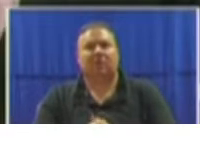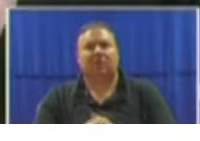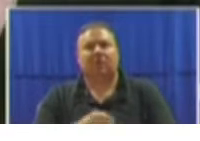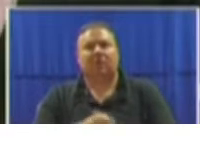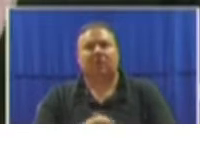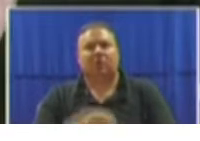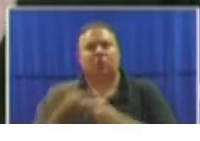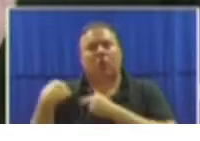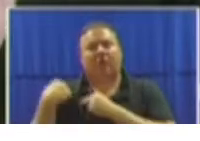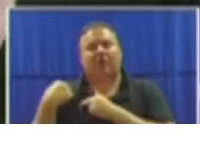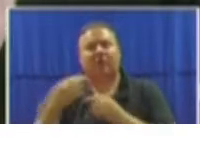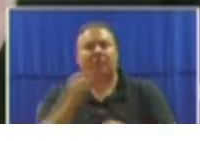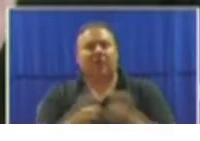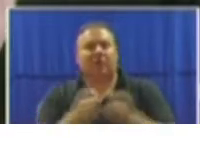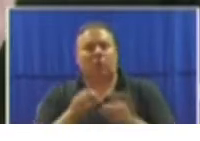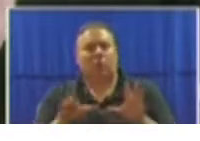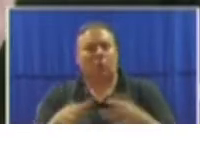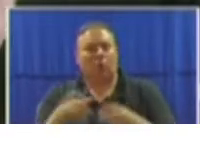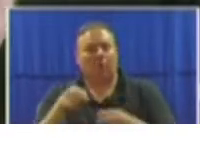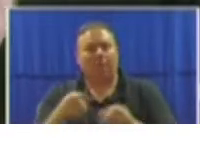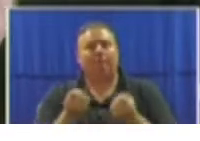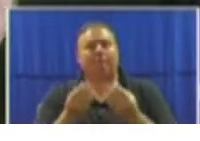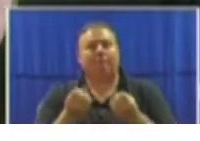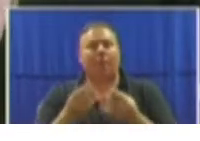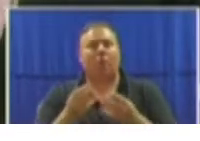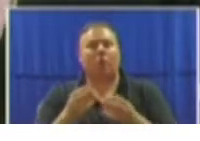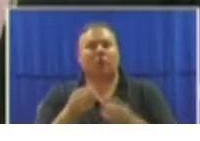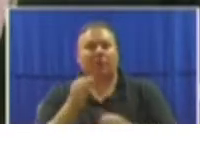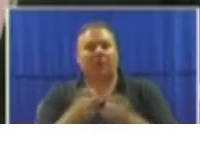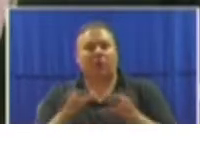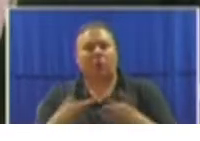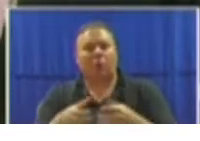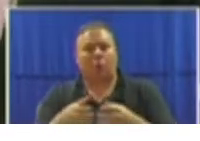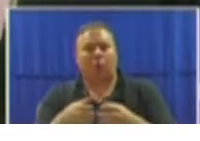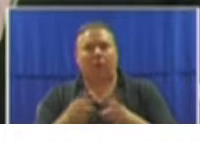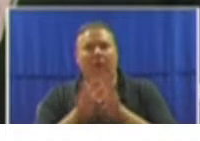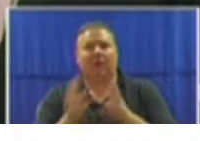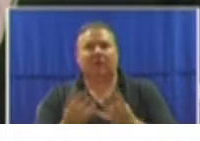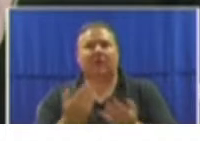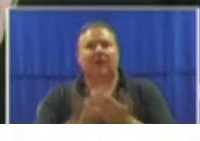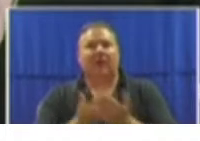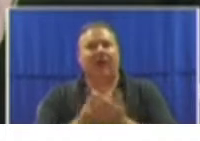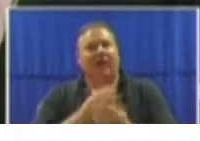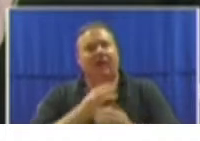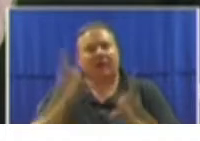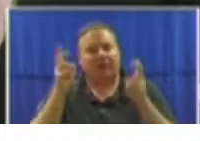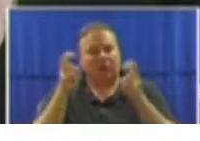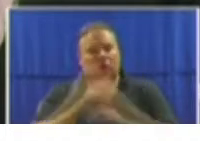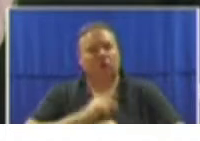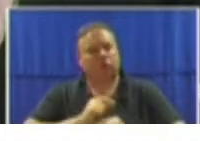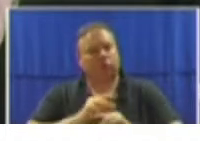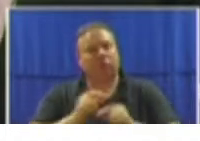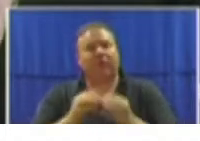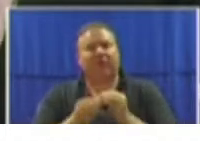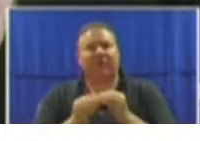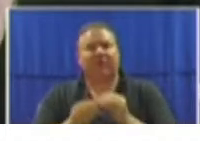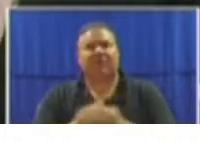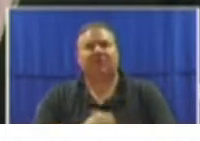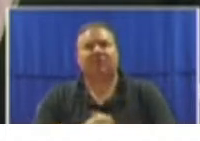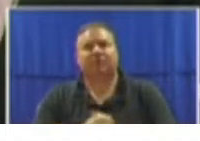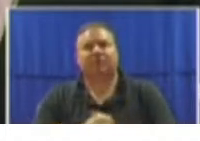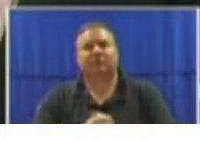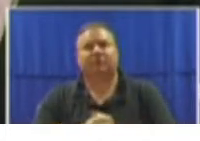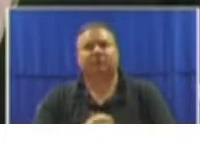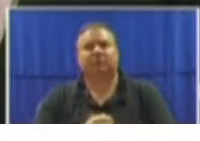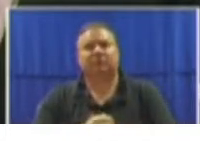in Parliament are part of a multi-party cabinet, we can fast-track the issues of our diverse constituencies.